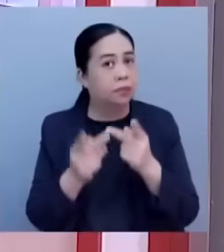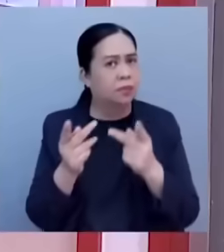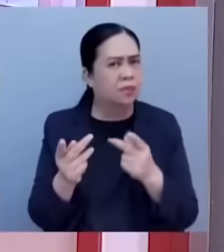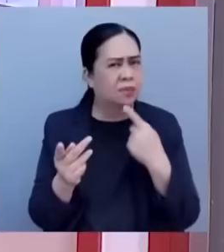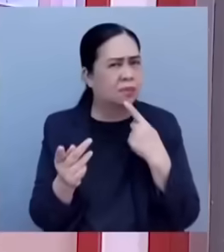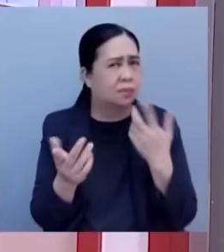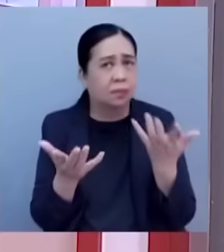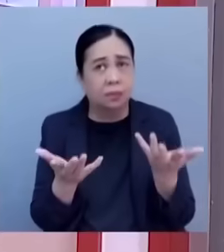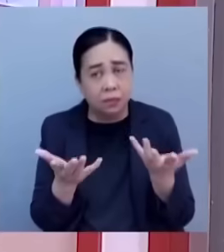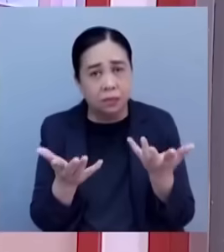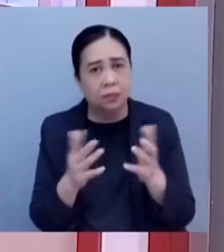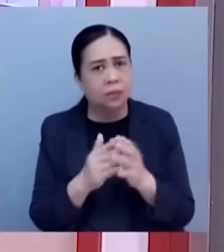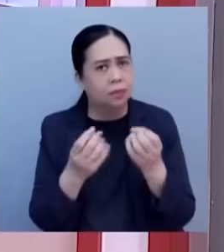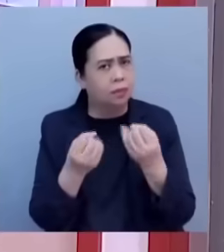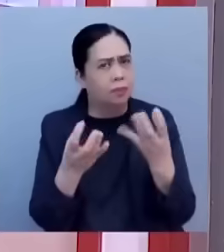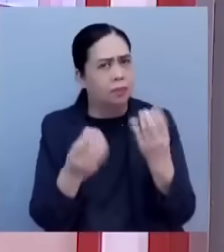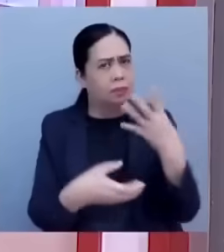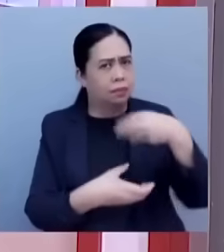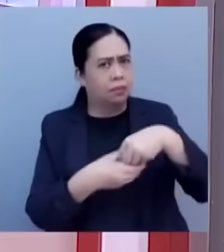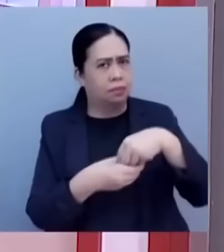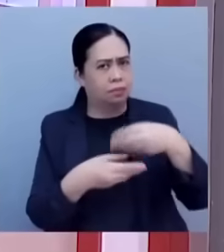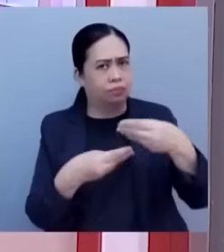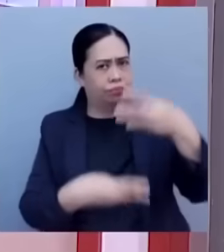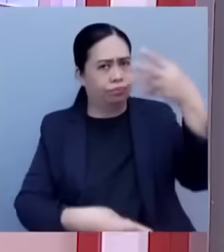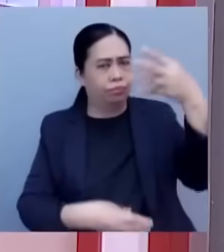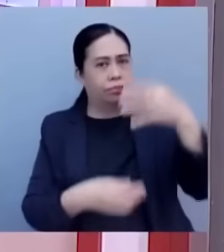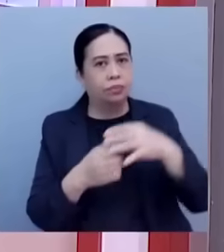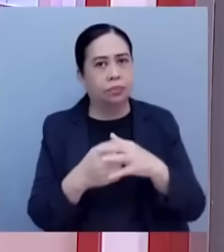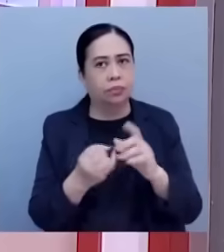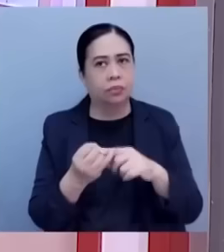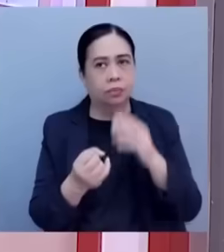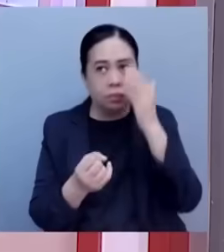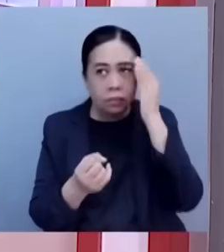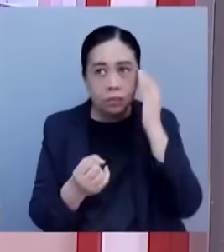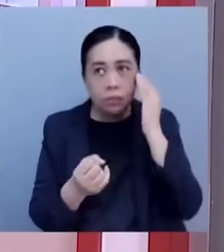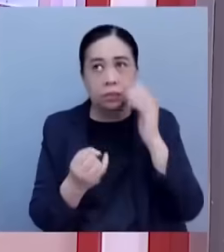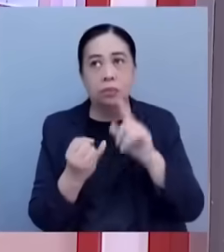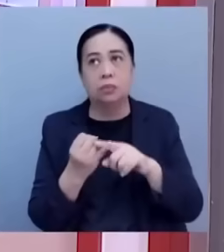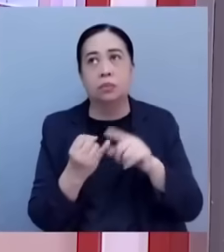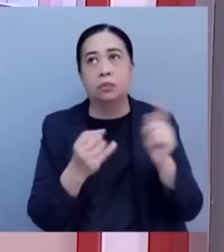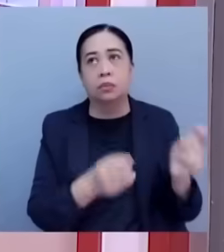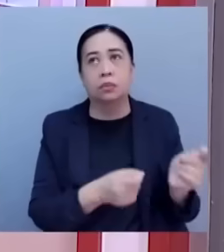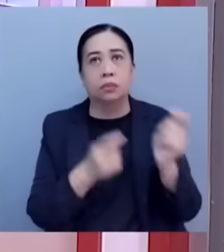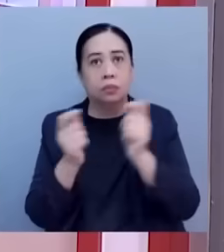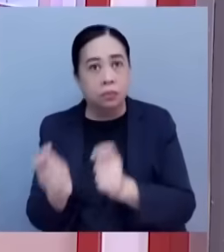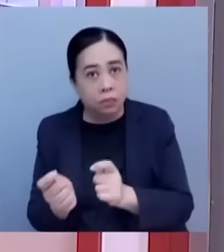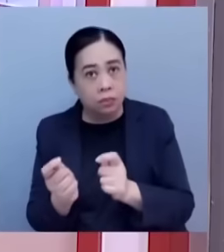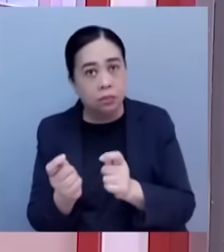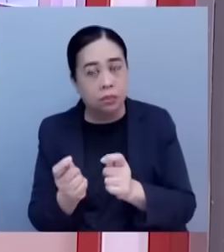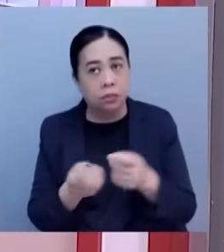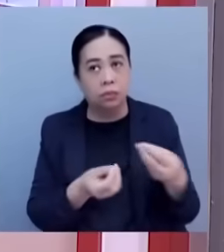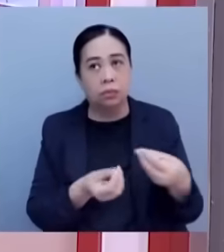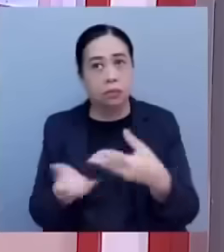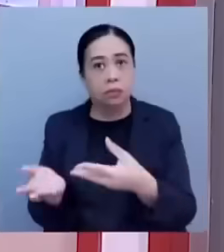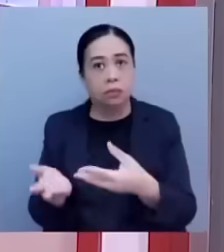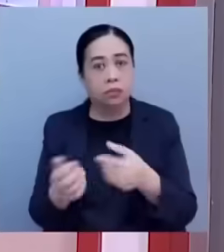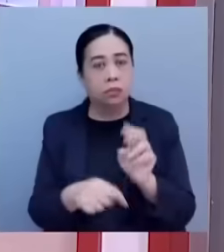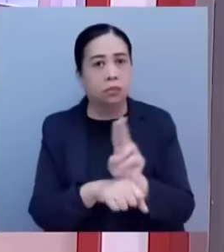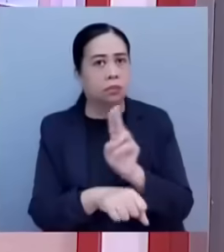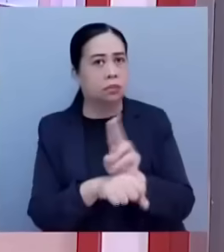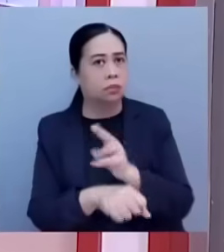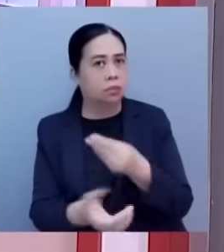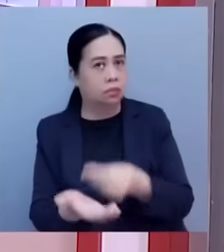are several components to it. There's the request, there's the transfer or release, there's the use of it,